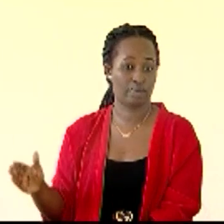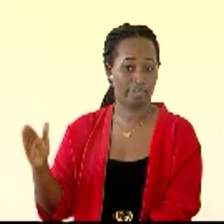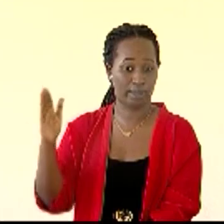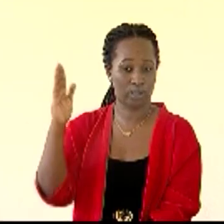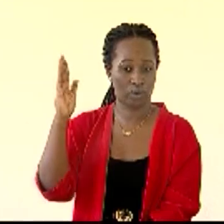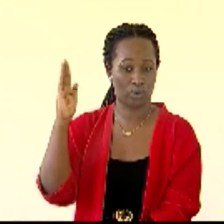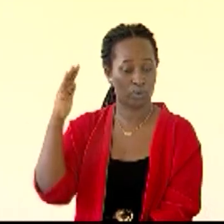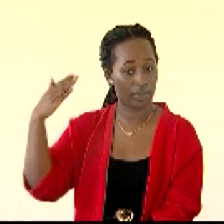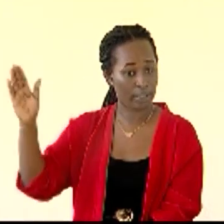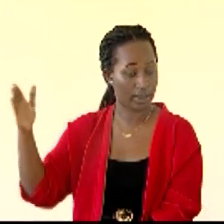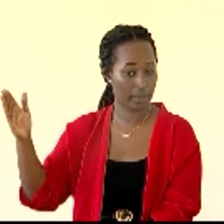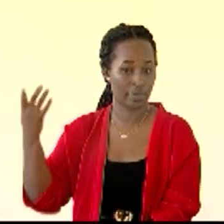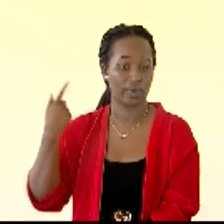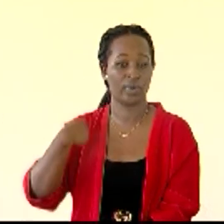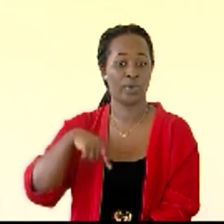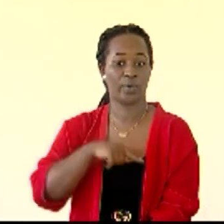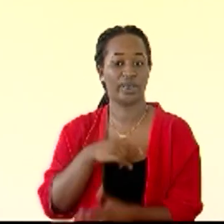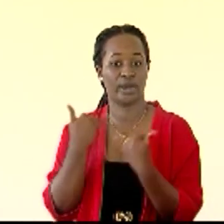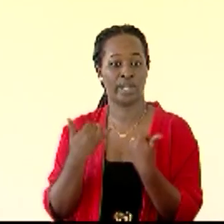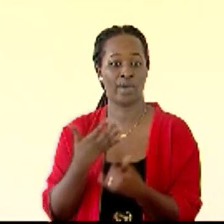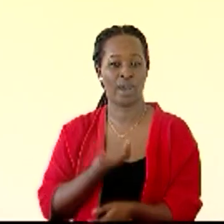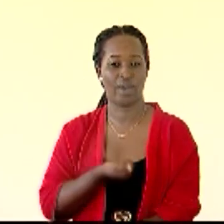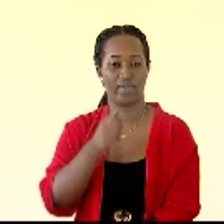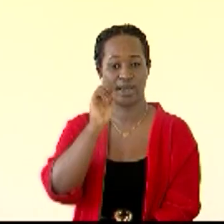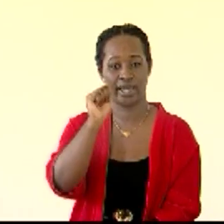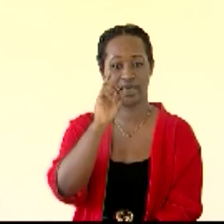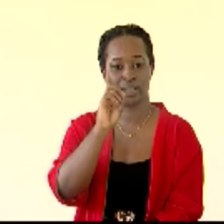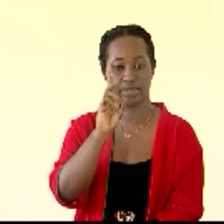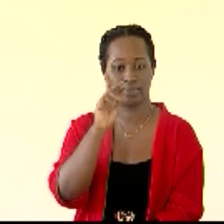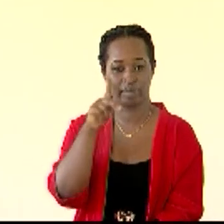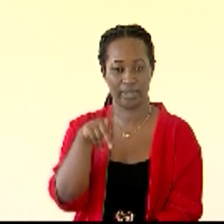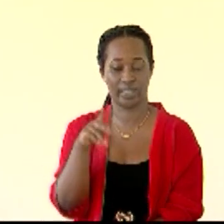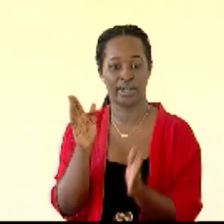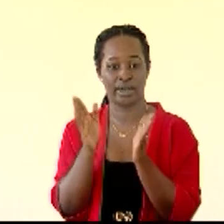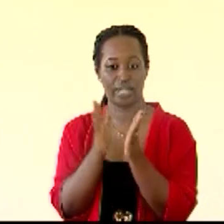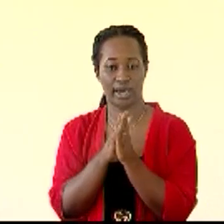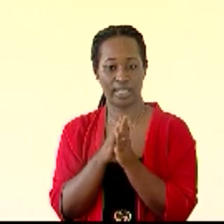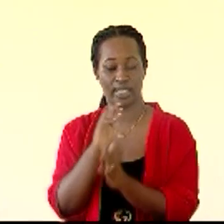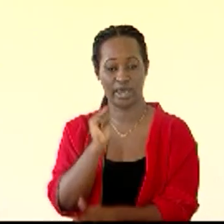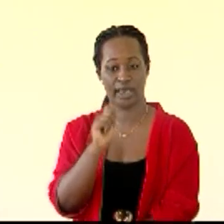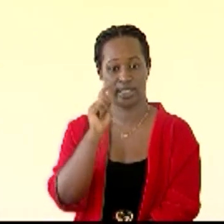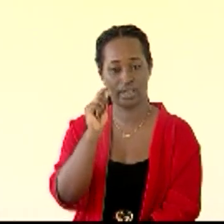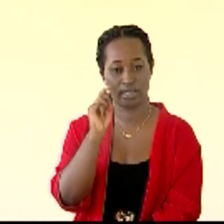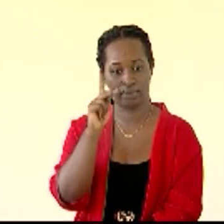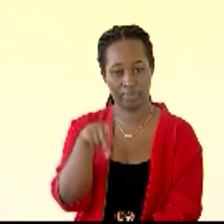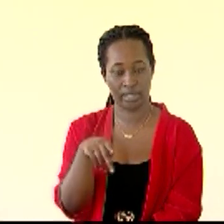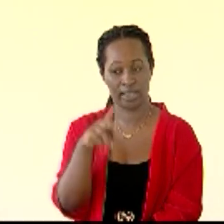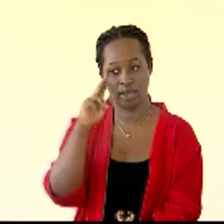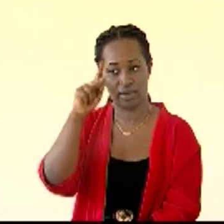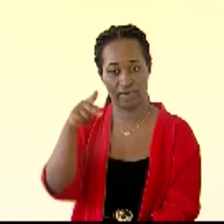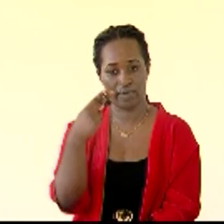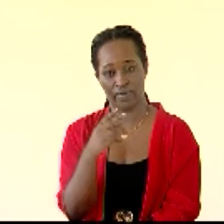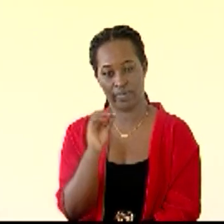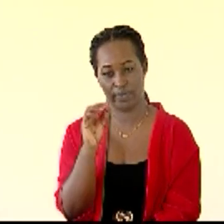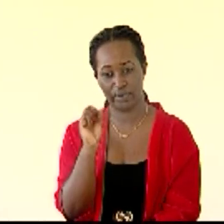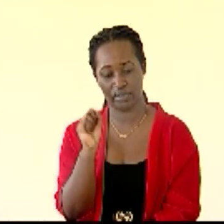to this side, we now do have ADP added to PI or an inorganic phosphate